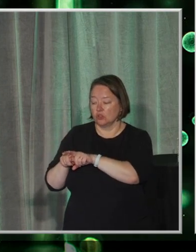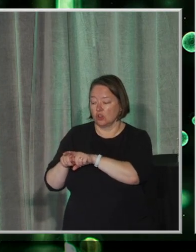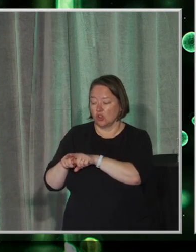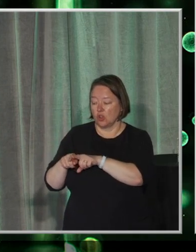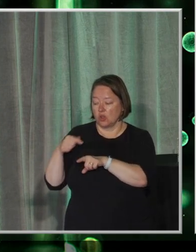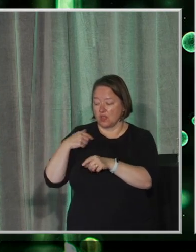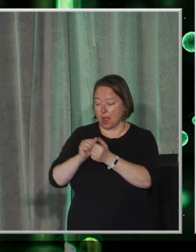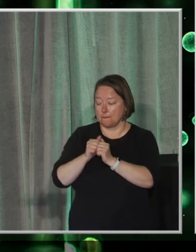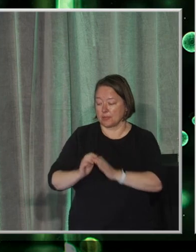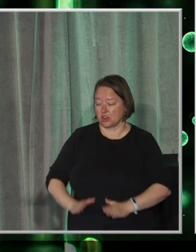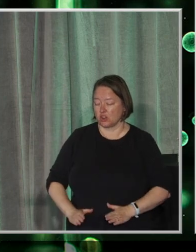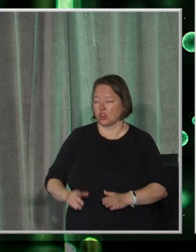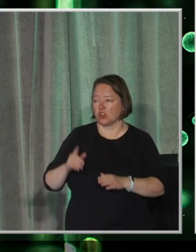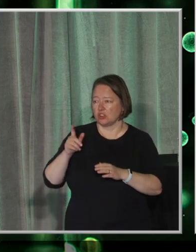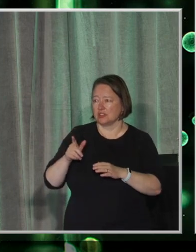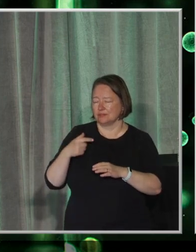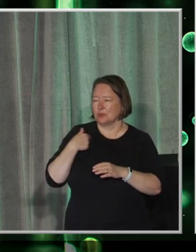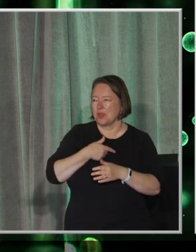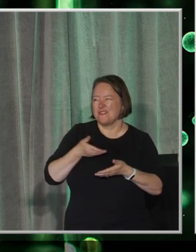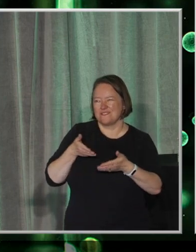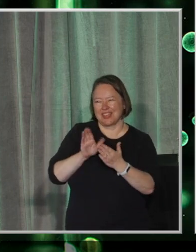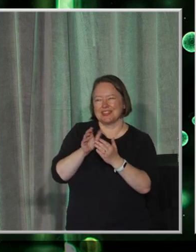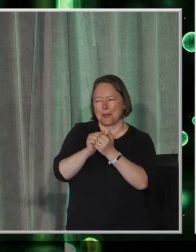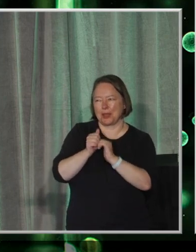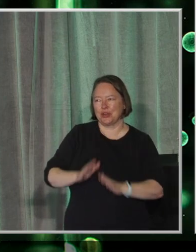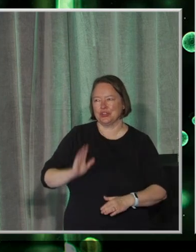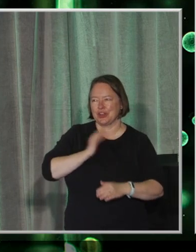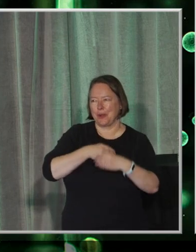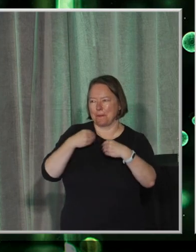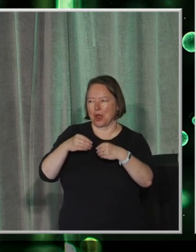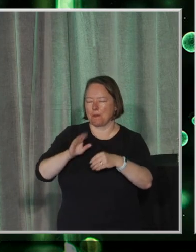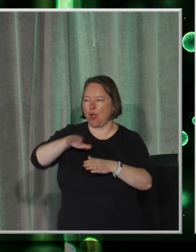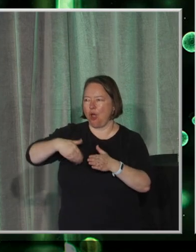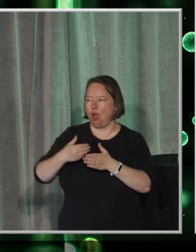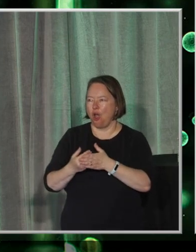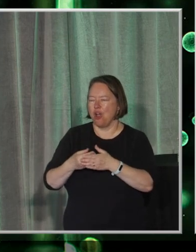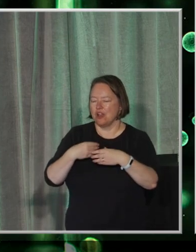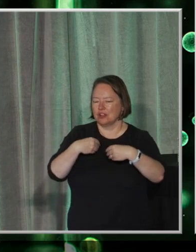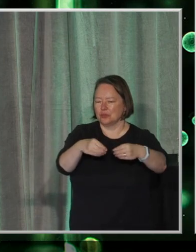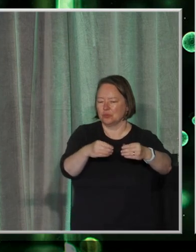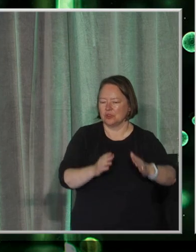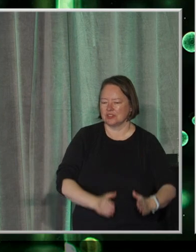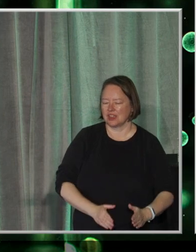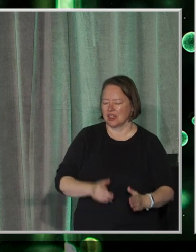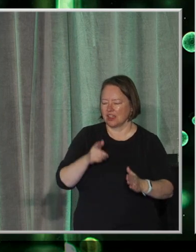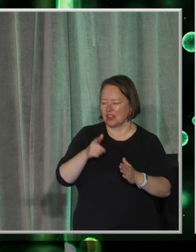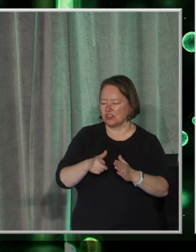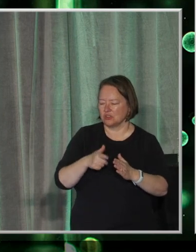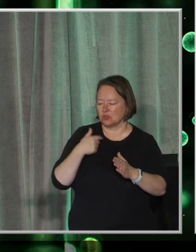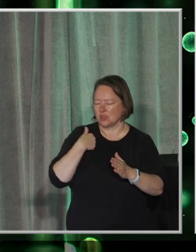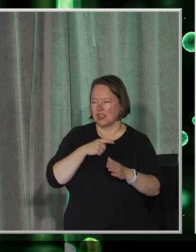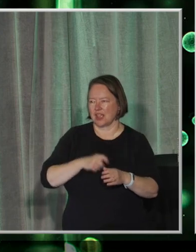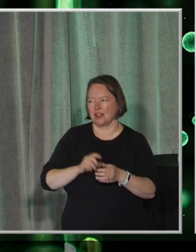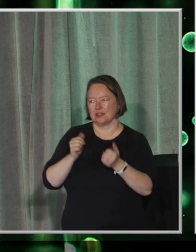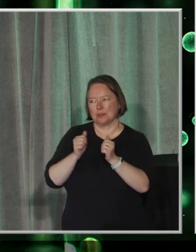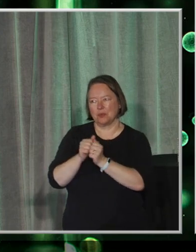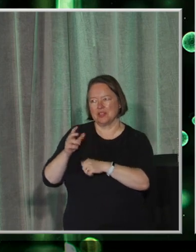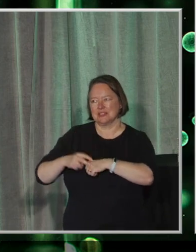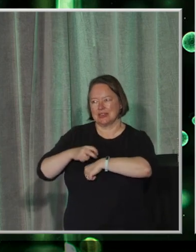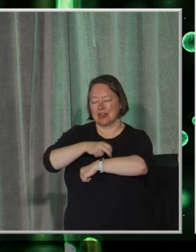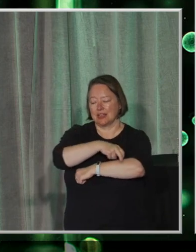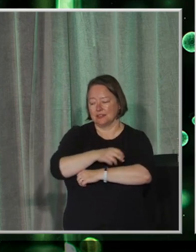competitors, yes, we expect to face competitors in the market. But all of them are the retailers who only base on the nature to harvest Senene. Next.